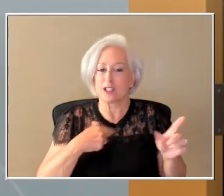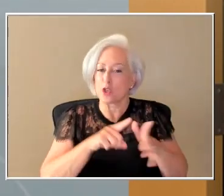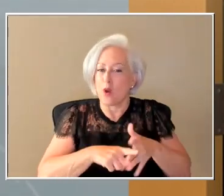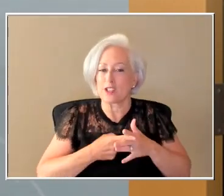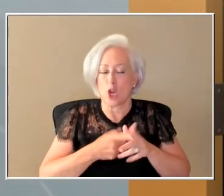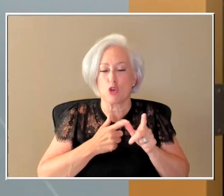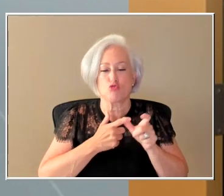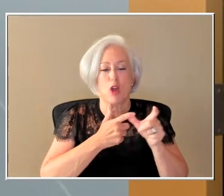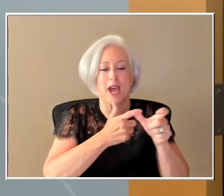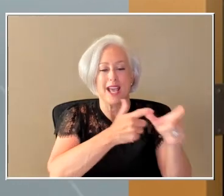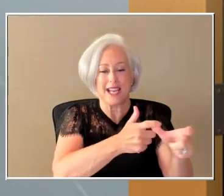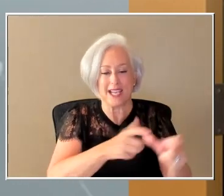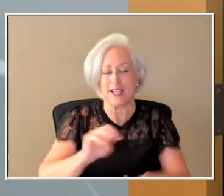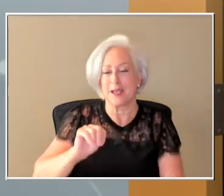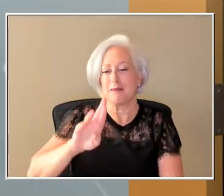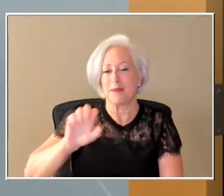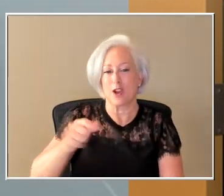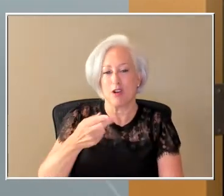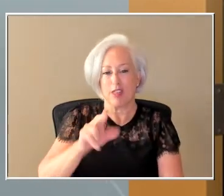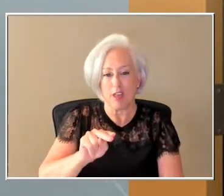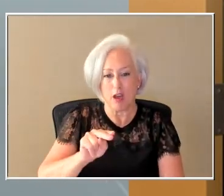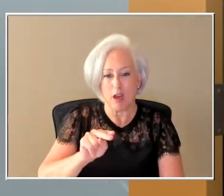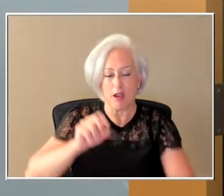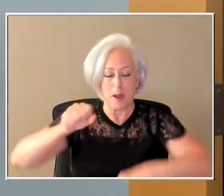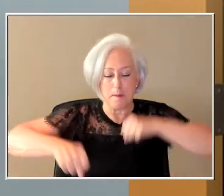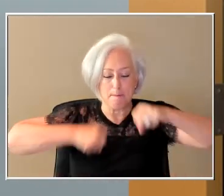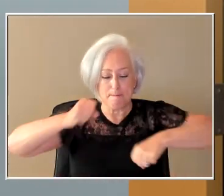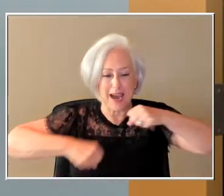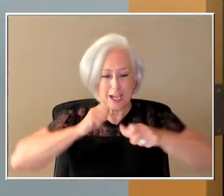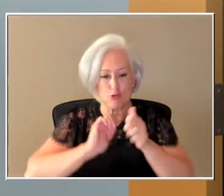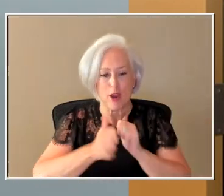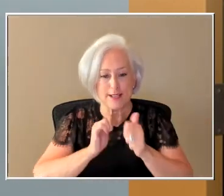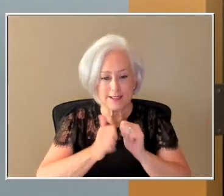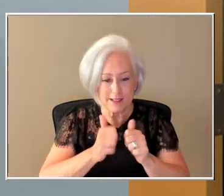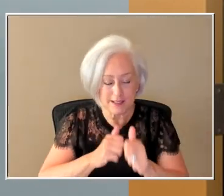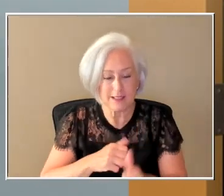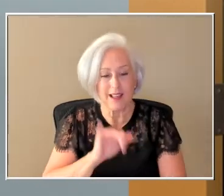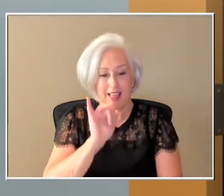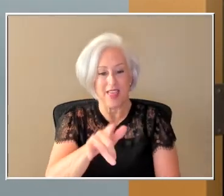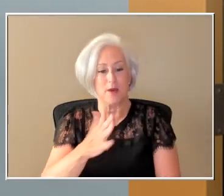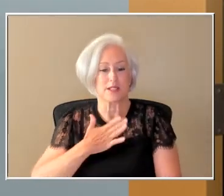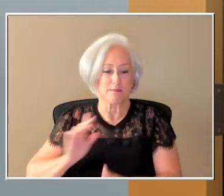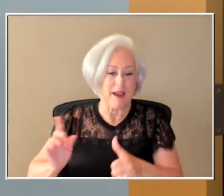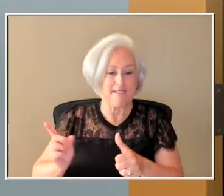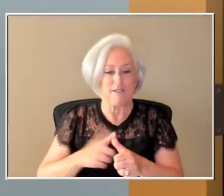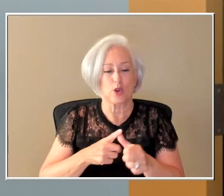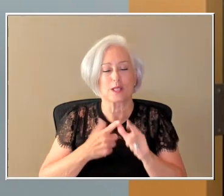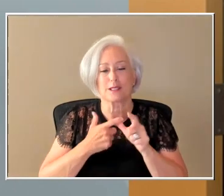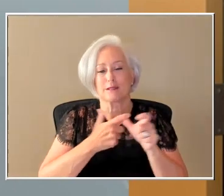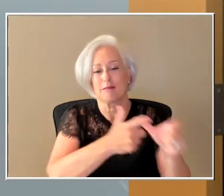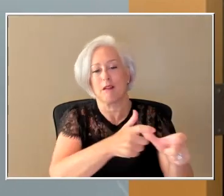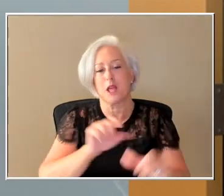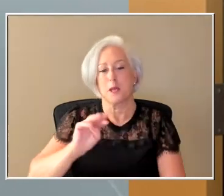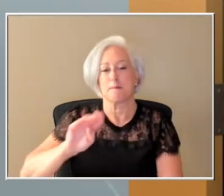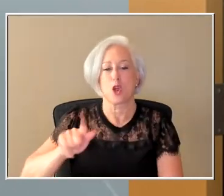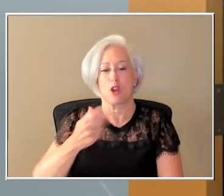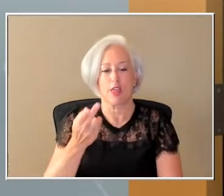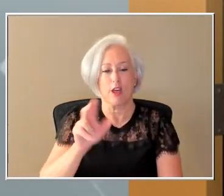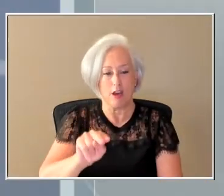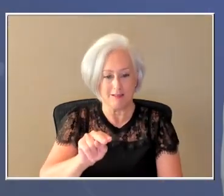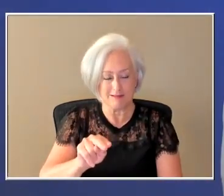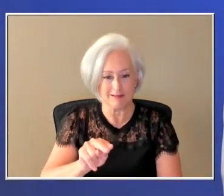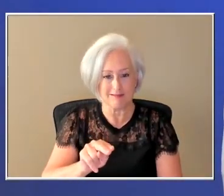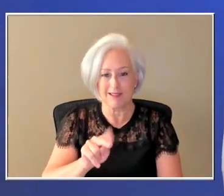bike races and things. And so this was my first marathon, and I owe this man